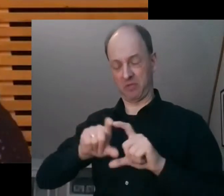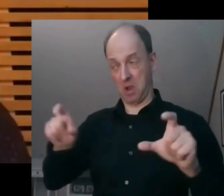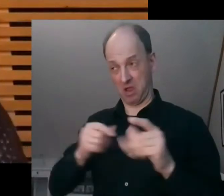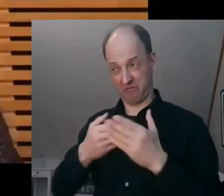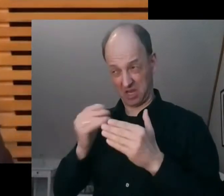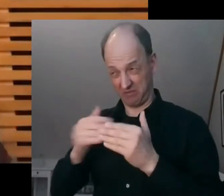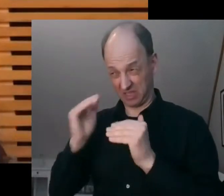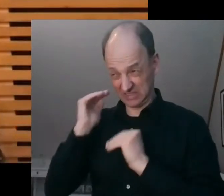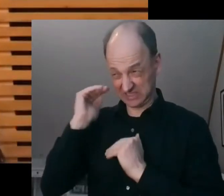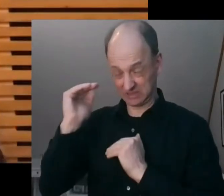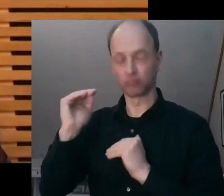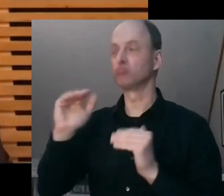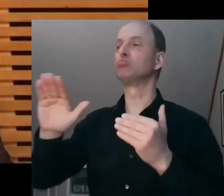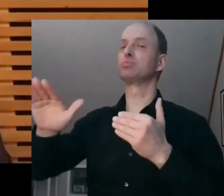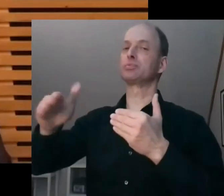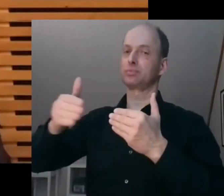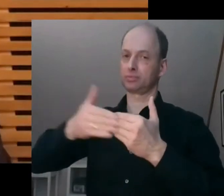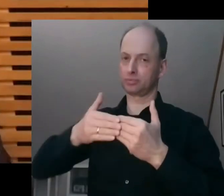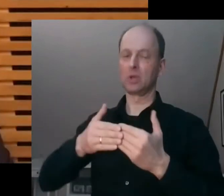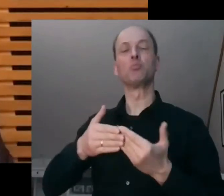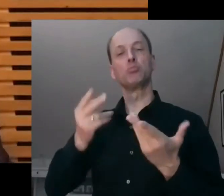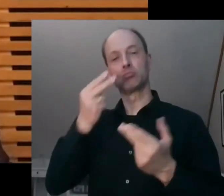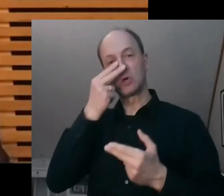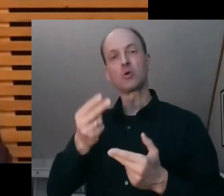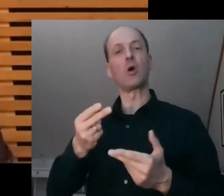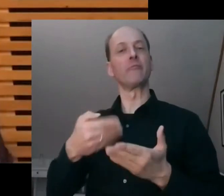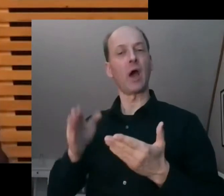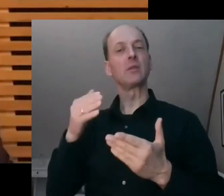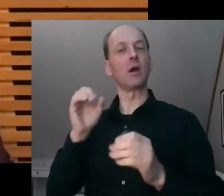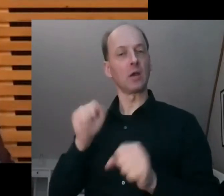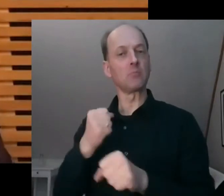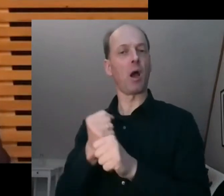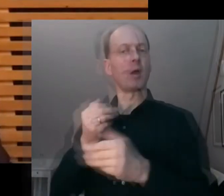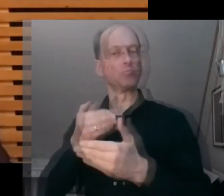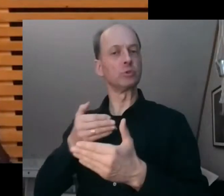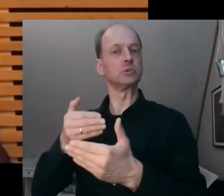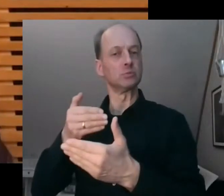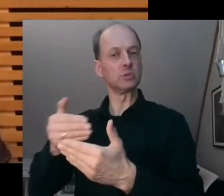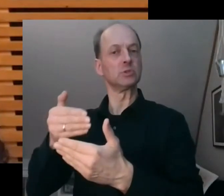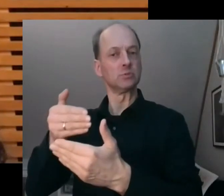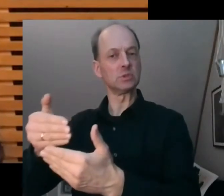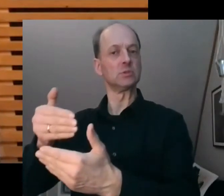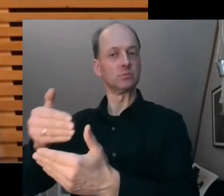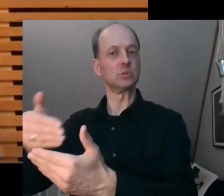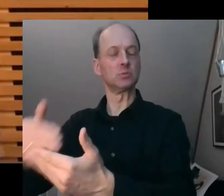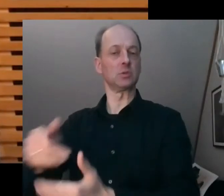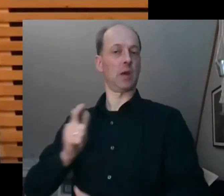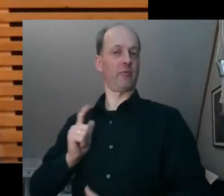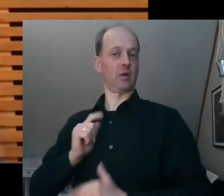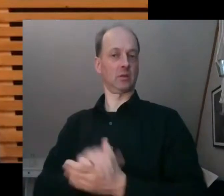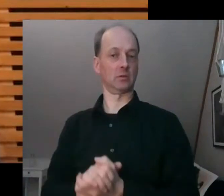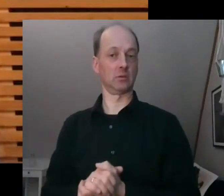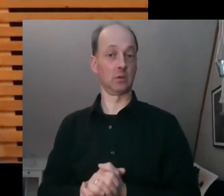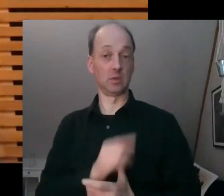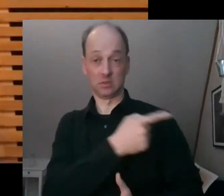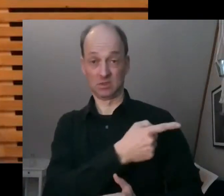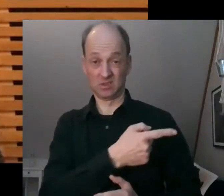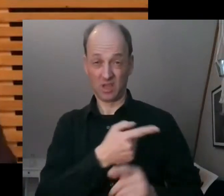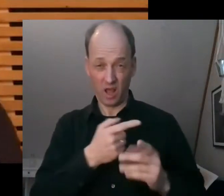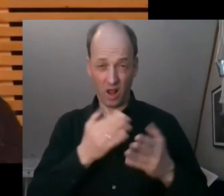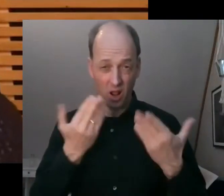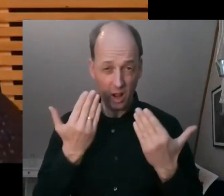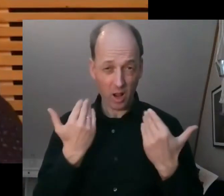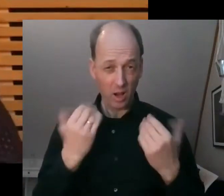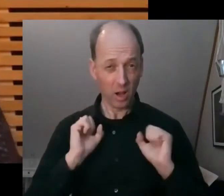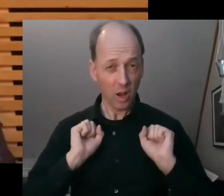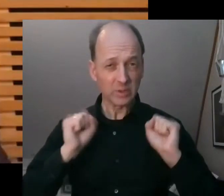So we will be closed to some point, and we had to see what can we do with our motivation.